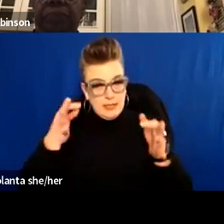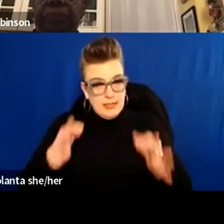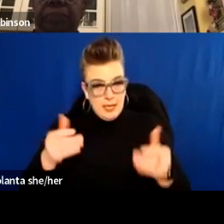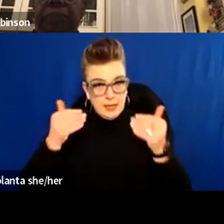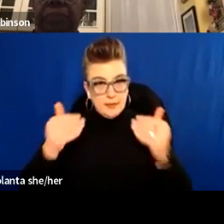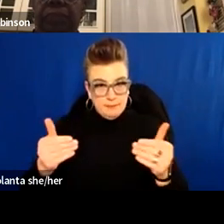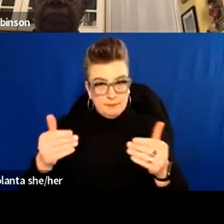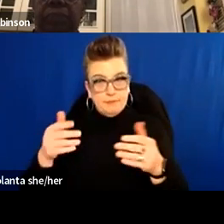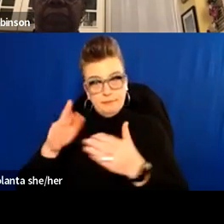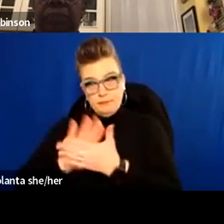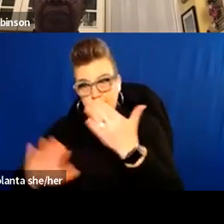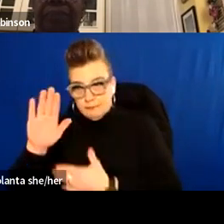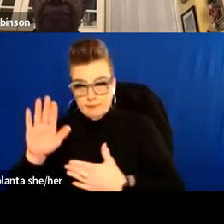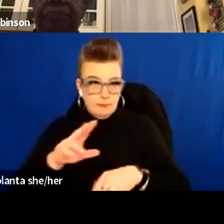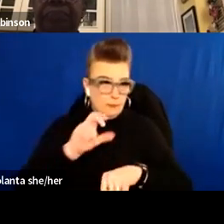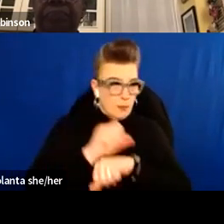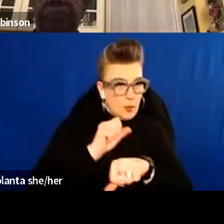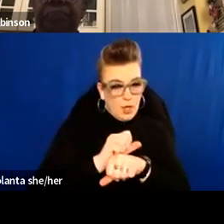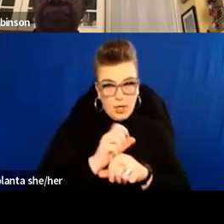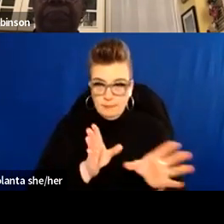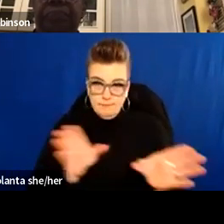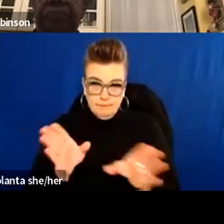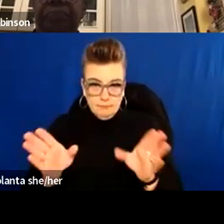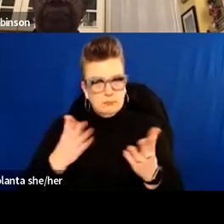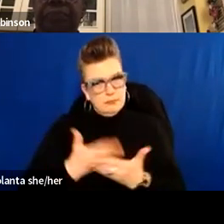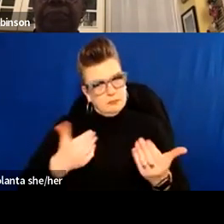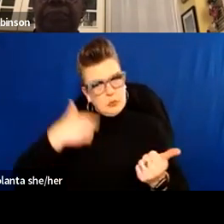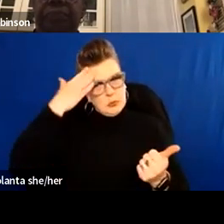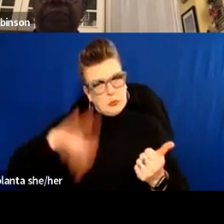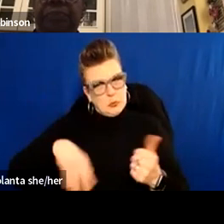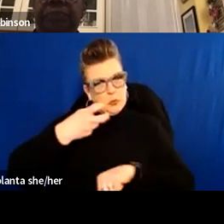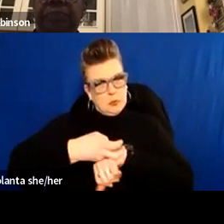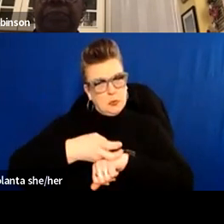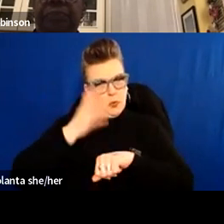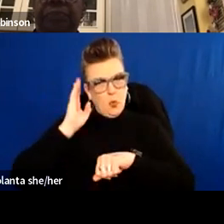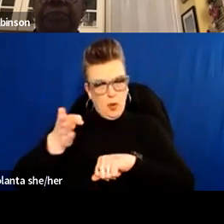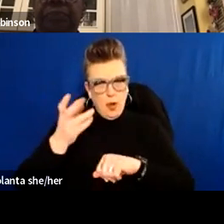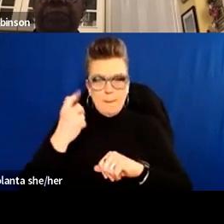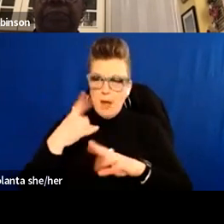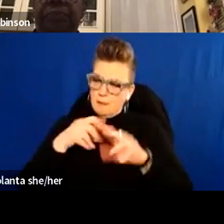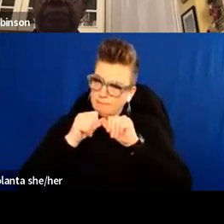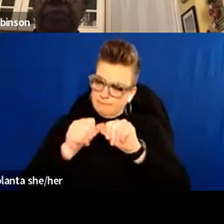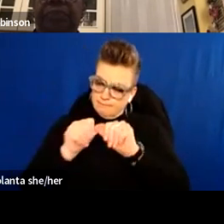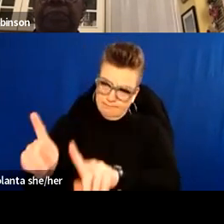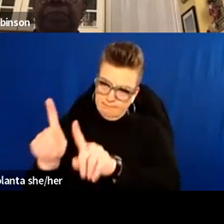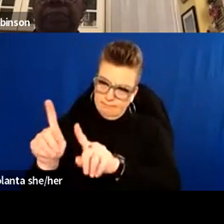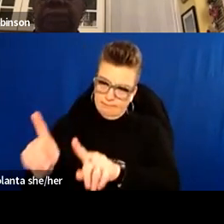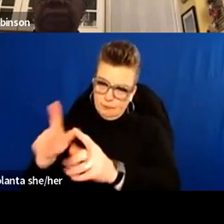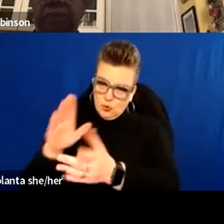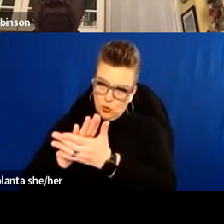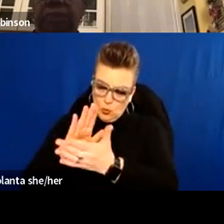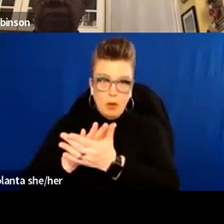at that time i know that things were going to be hard but i per but i kept on going to school and